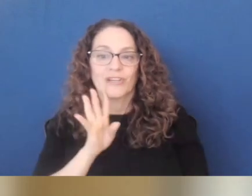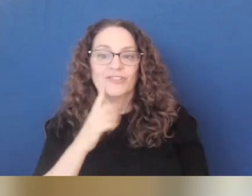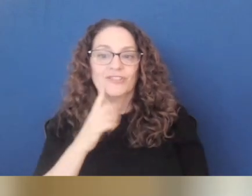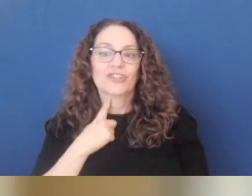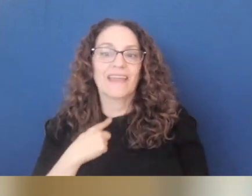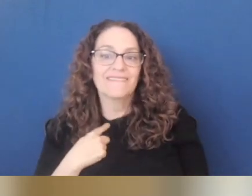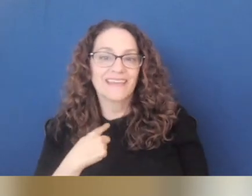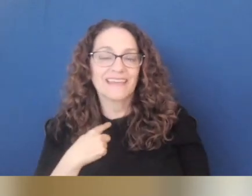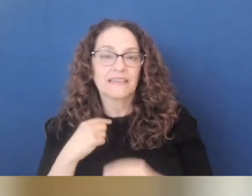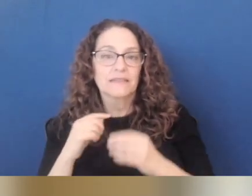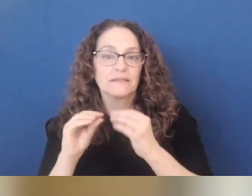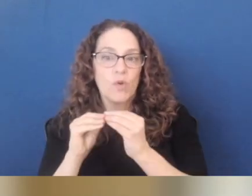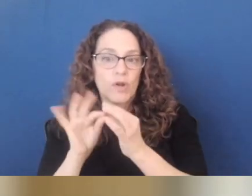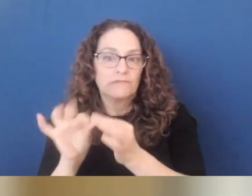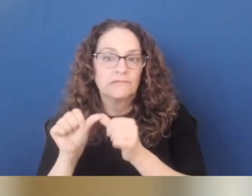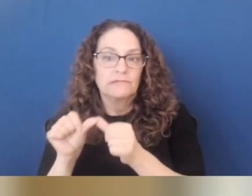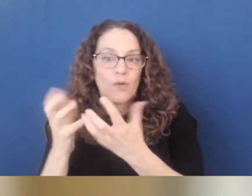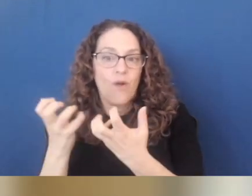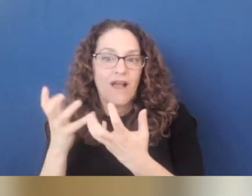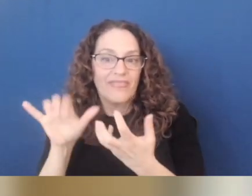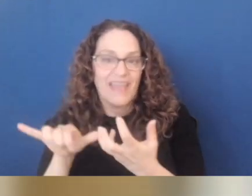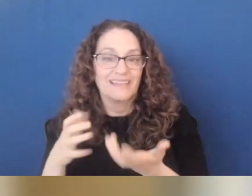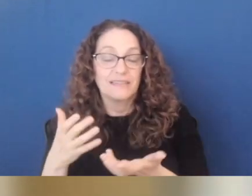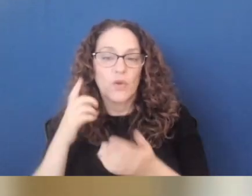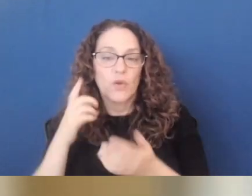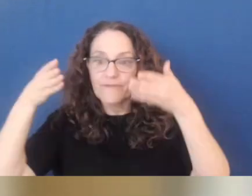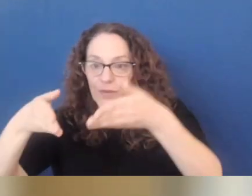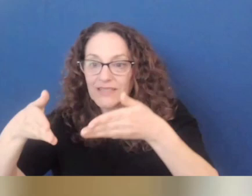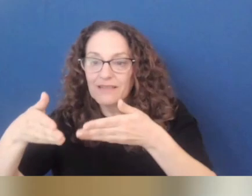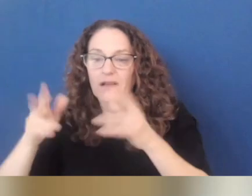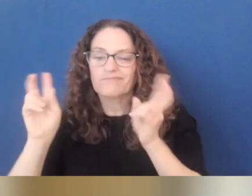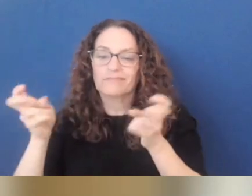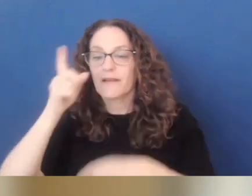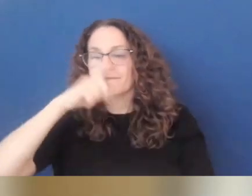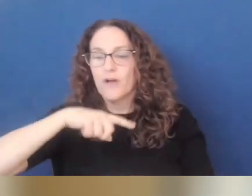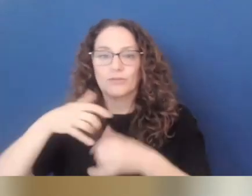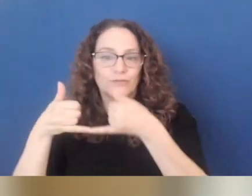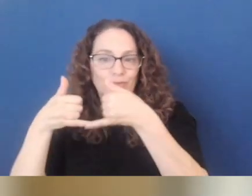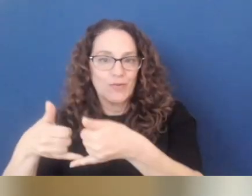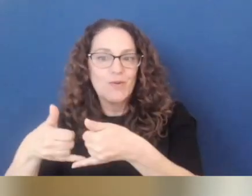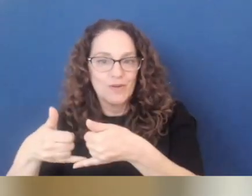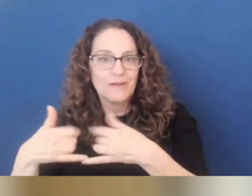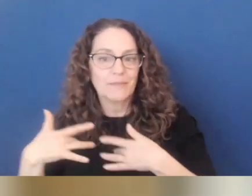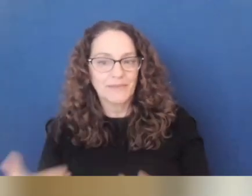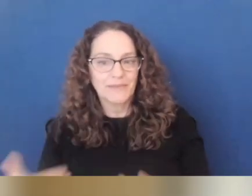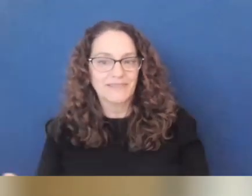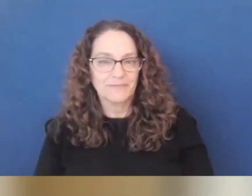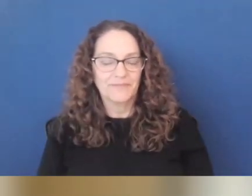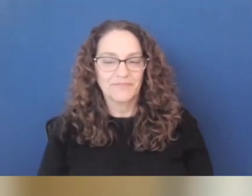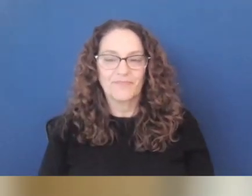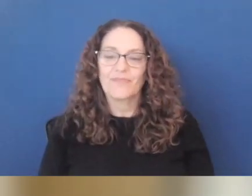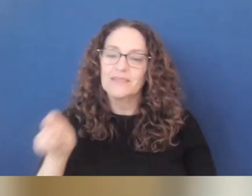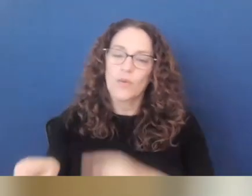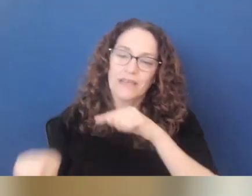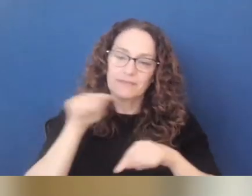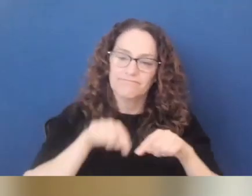than the reward, but we often just focus on that false reward. So we need to reevaluate what